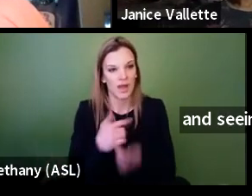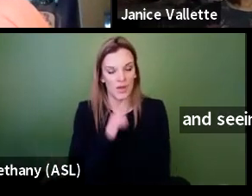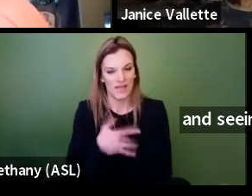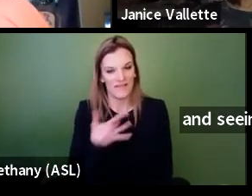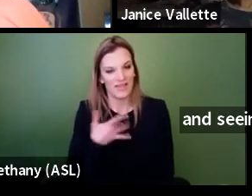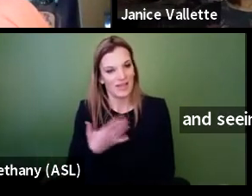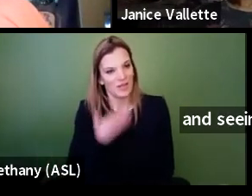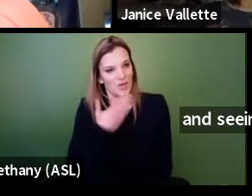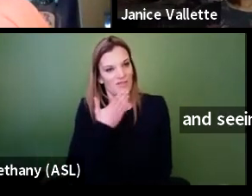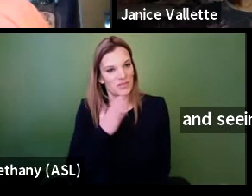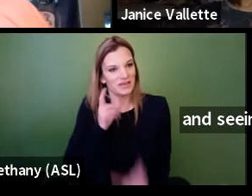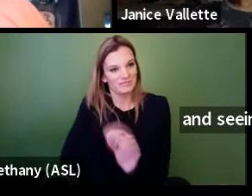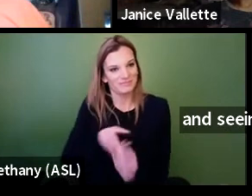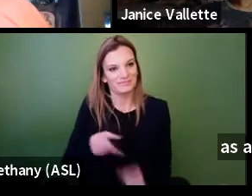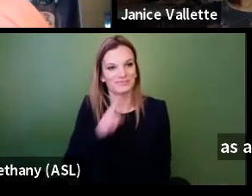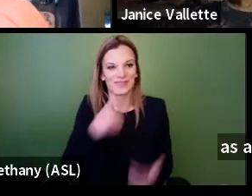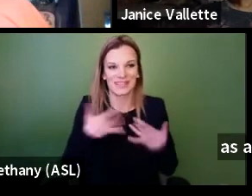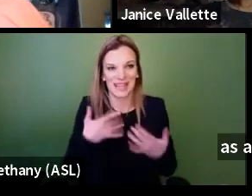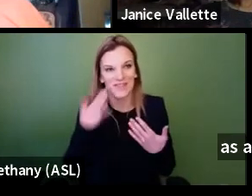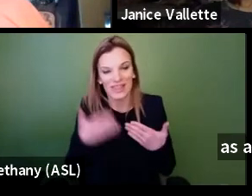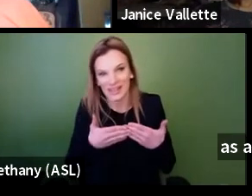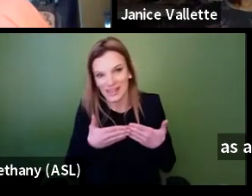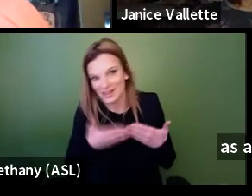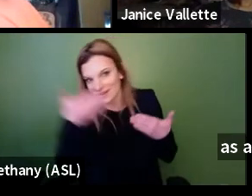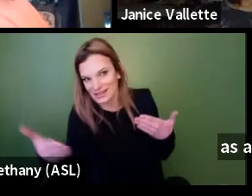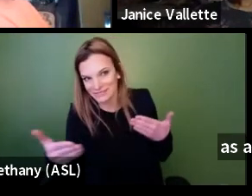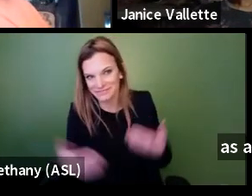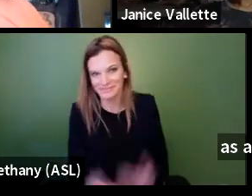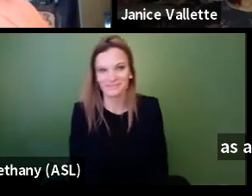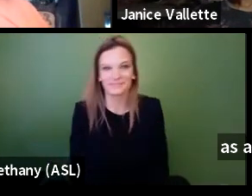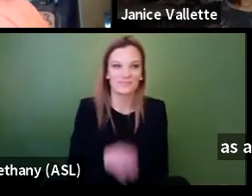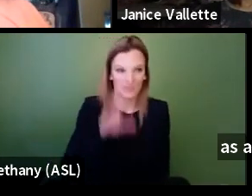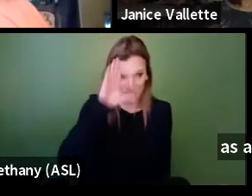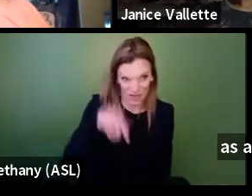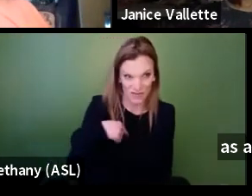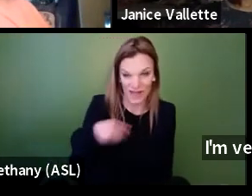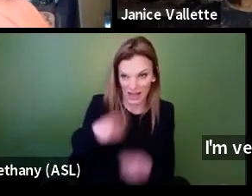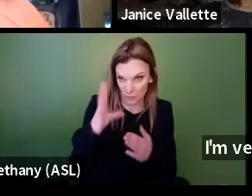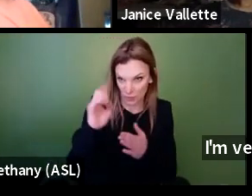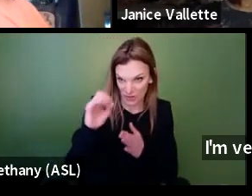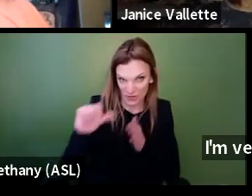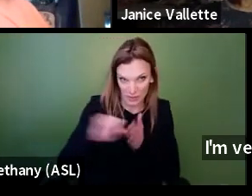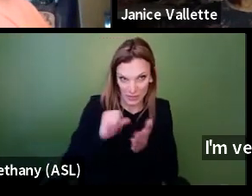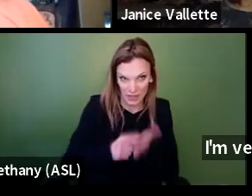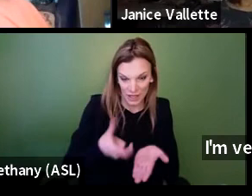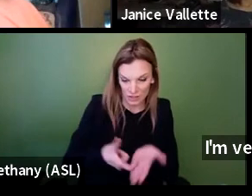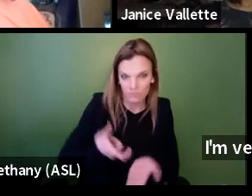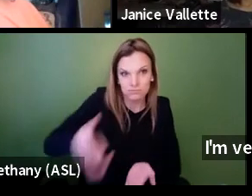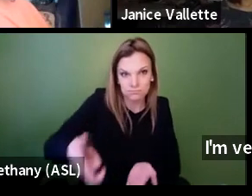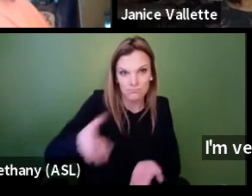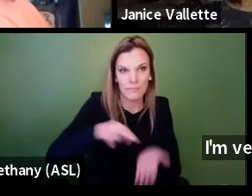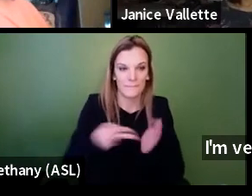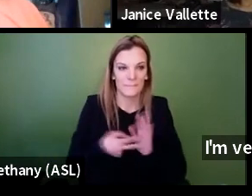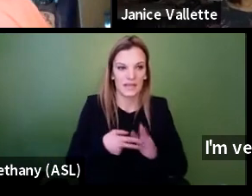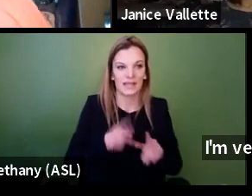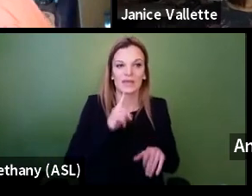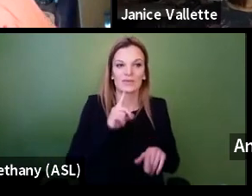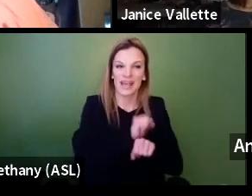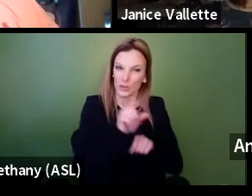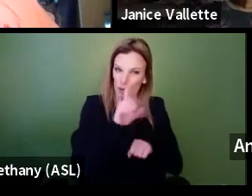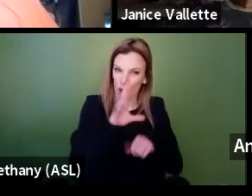excited for the next period of time. And just know if I give you a 50-page document, it was 100 pages in my mind. So